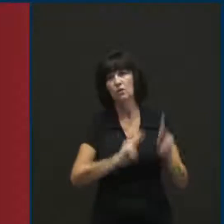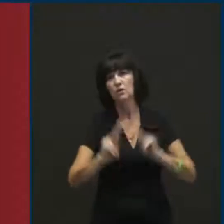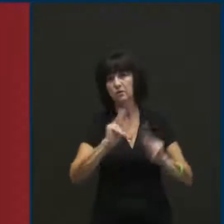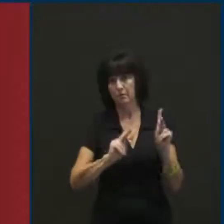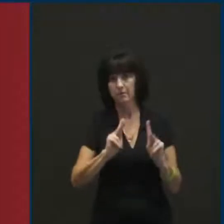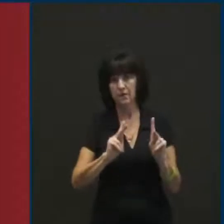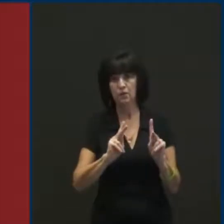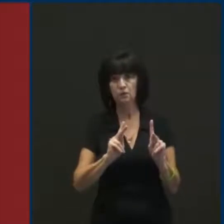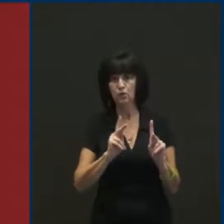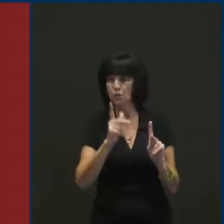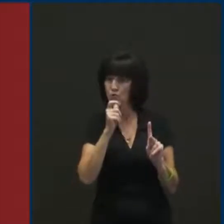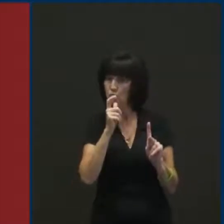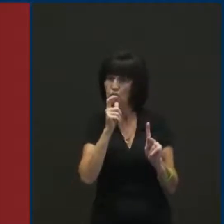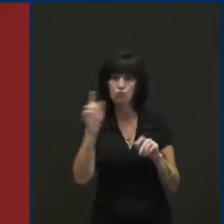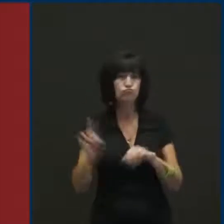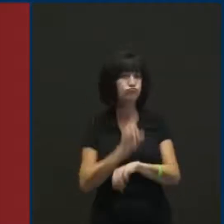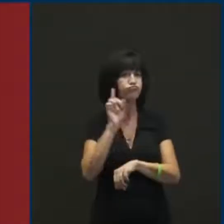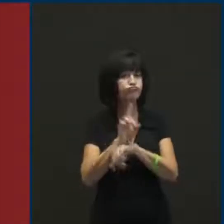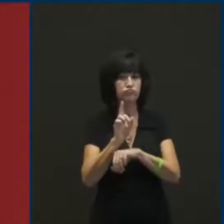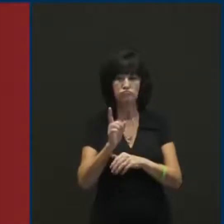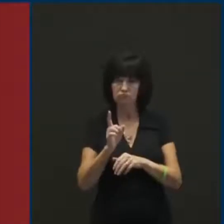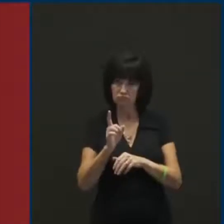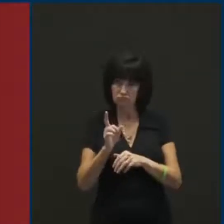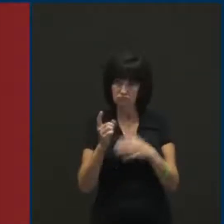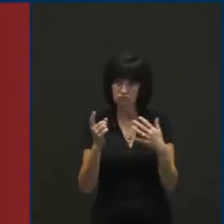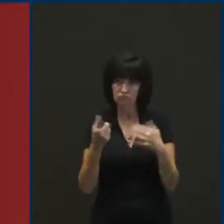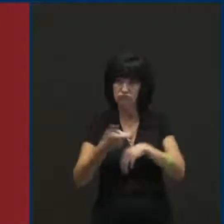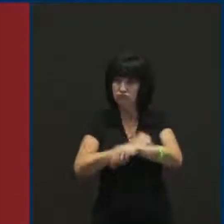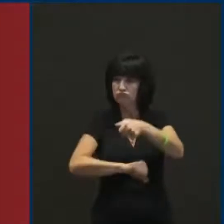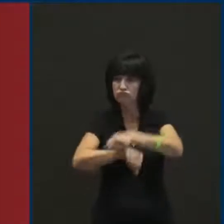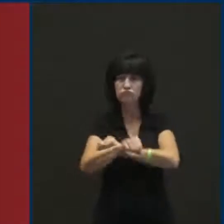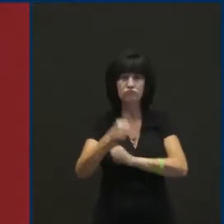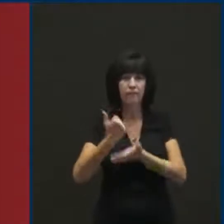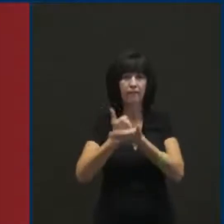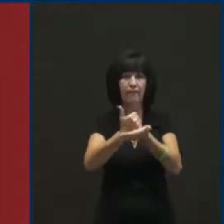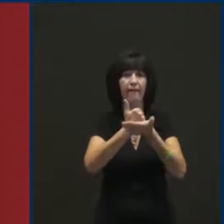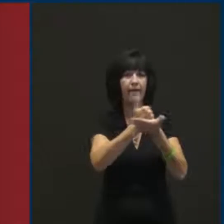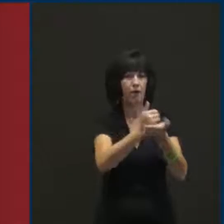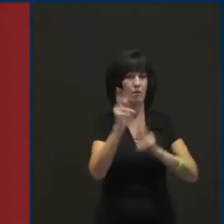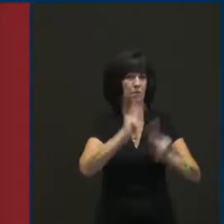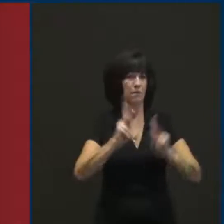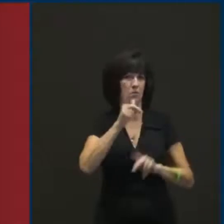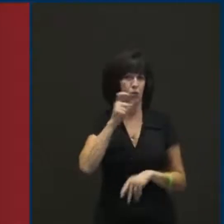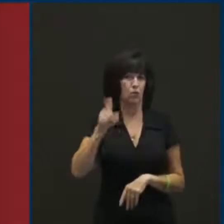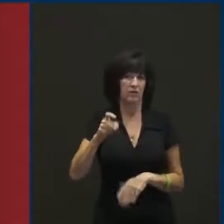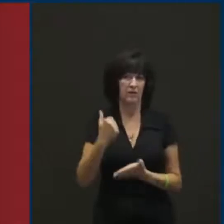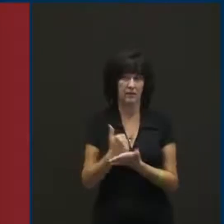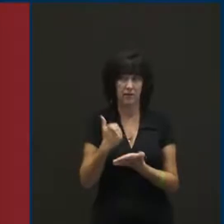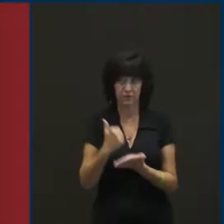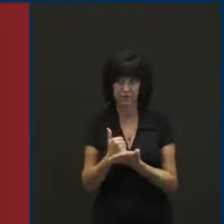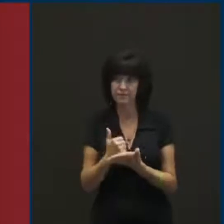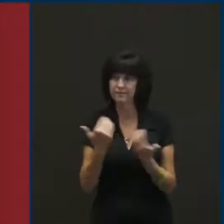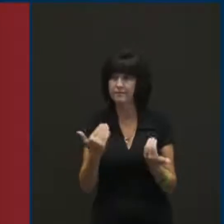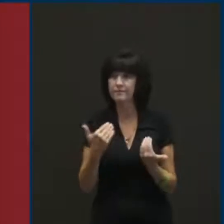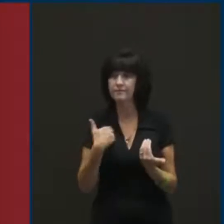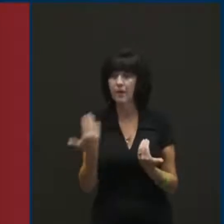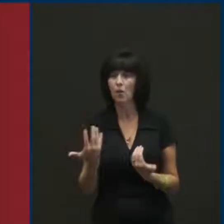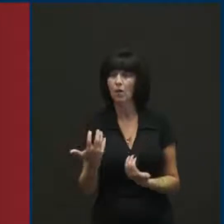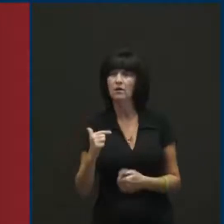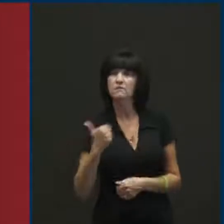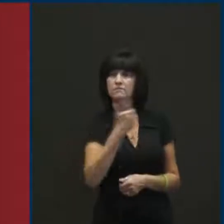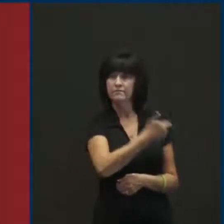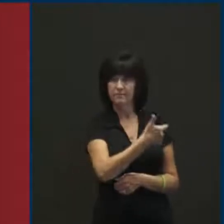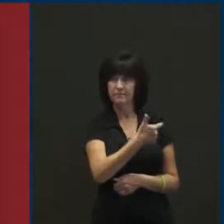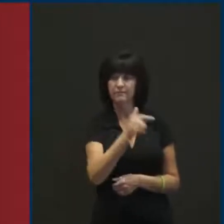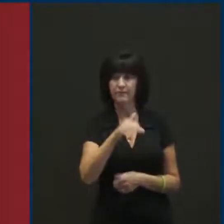are stepping up to help their neighbors in need. So with that, I'd like to turn it over to Secretary McGarrick to talk about the